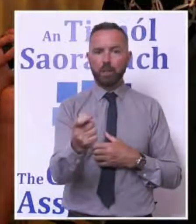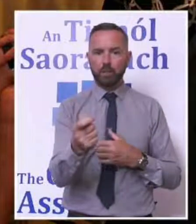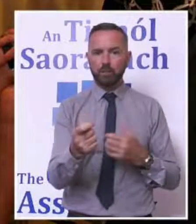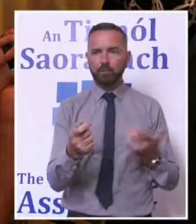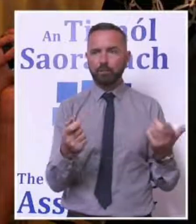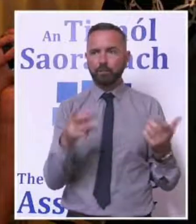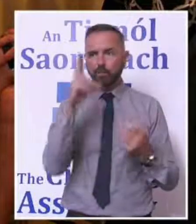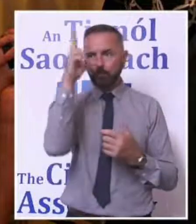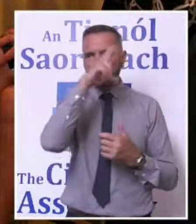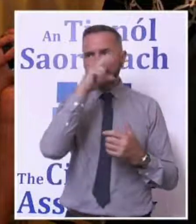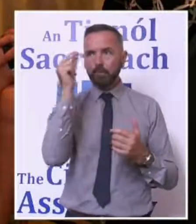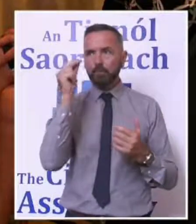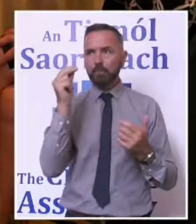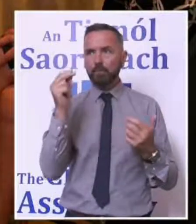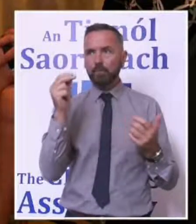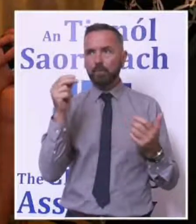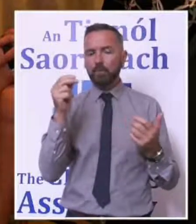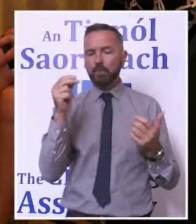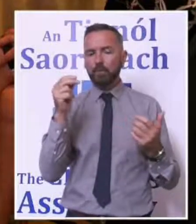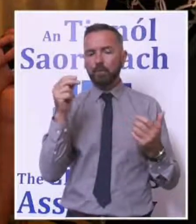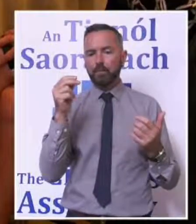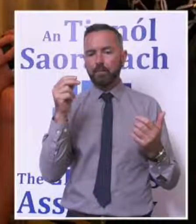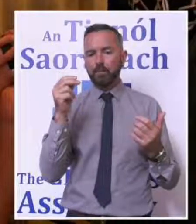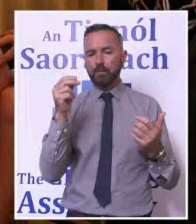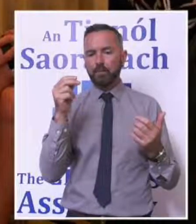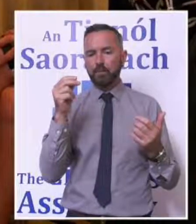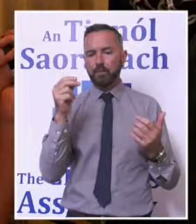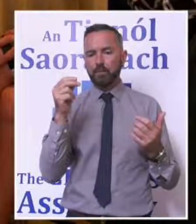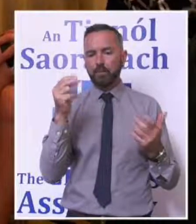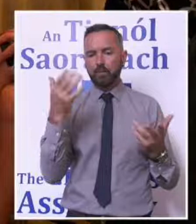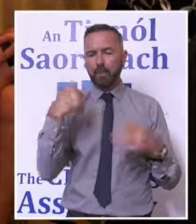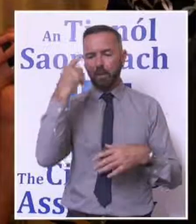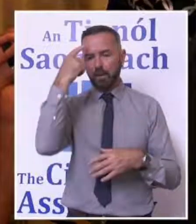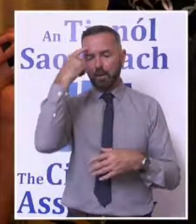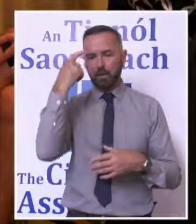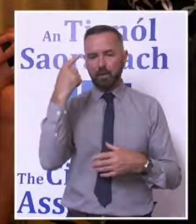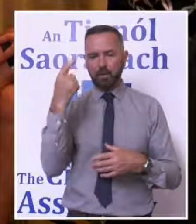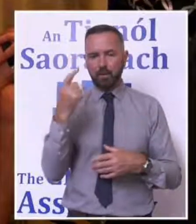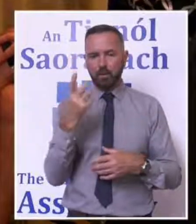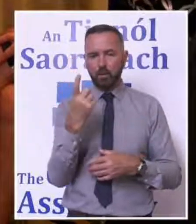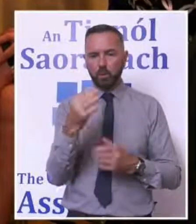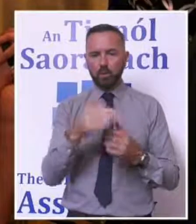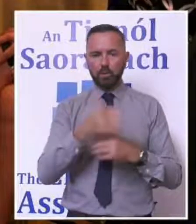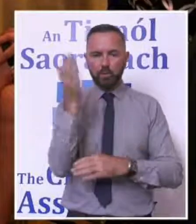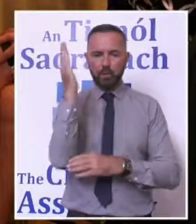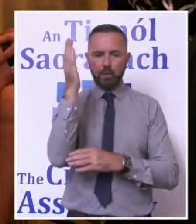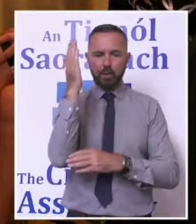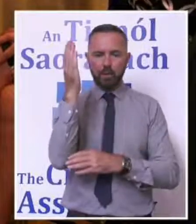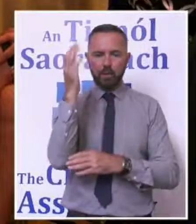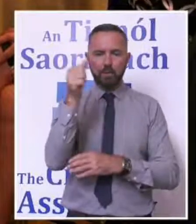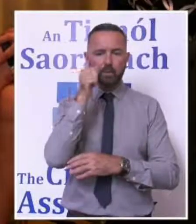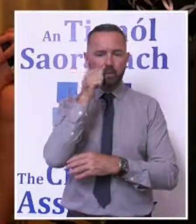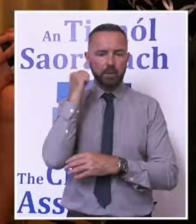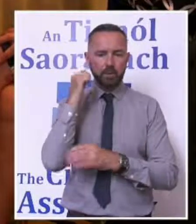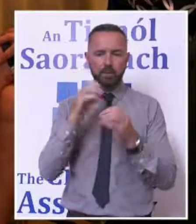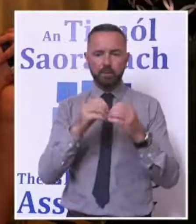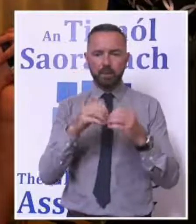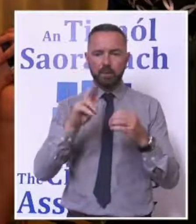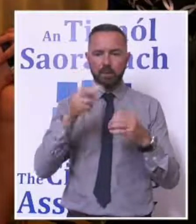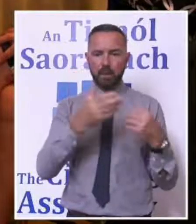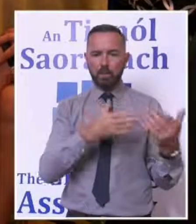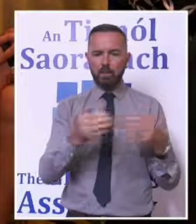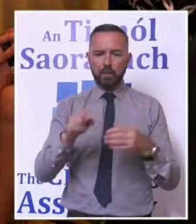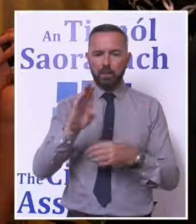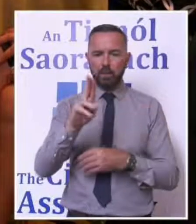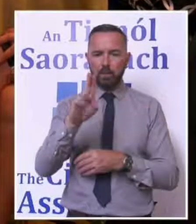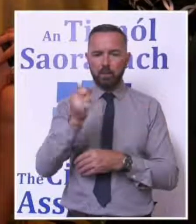for example, I think it was one of the speakers yesterday said, we can provide bus lanes